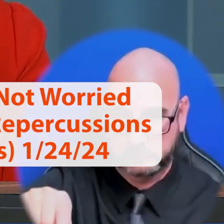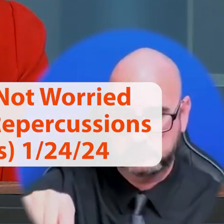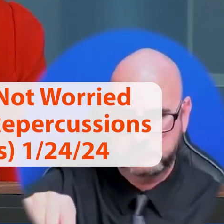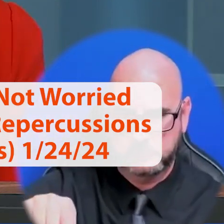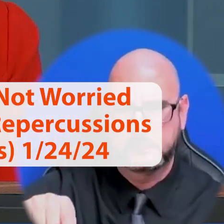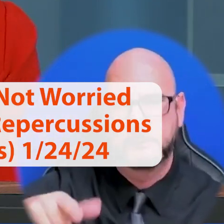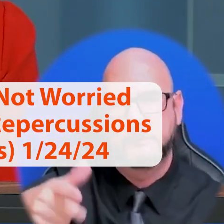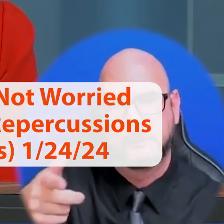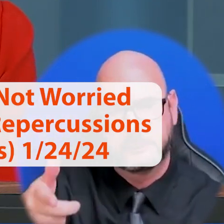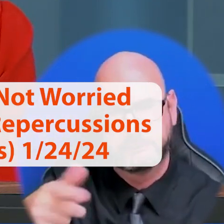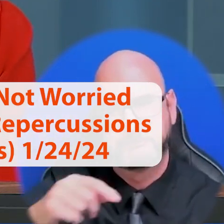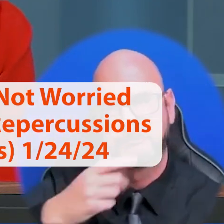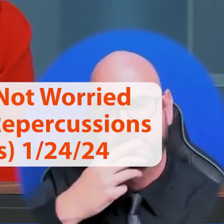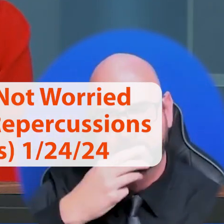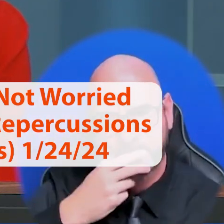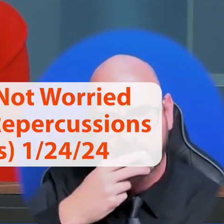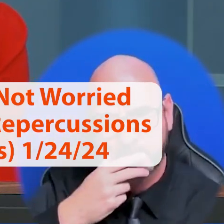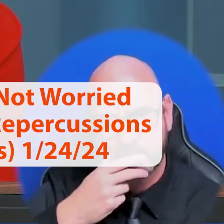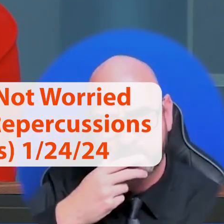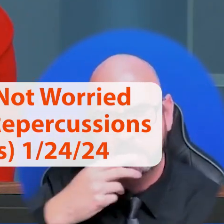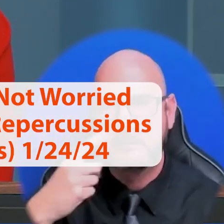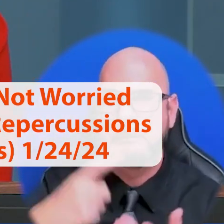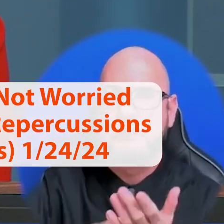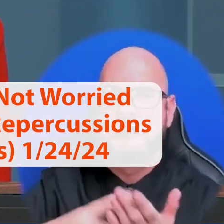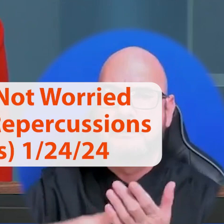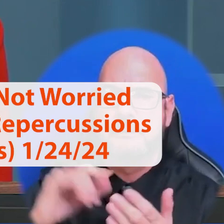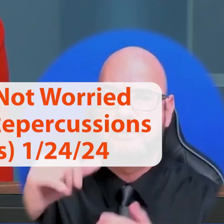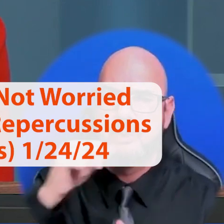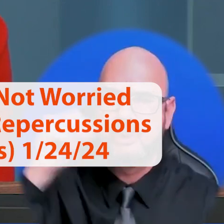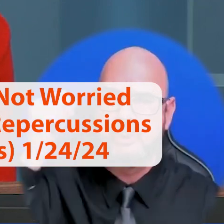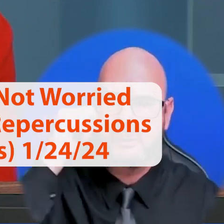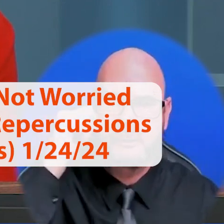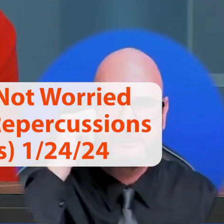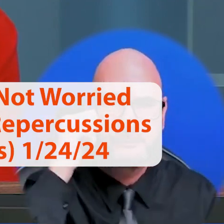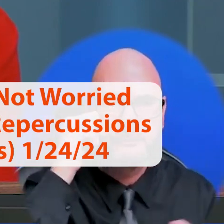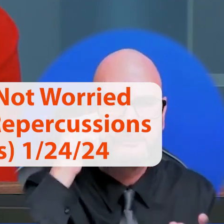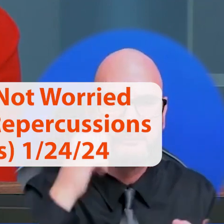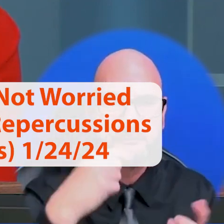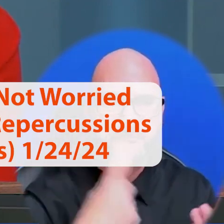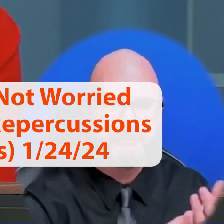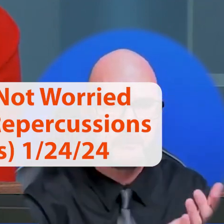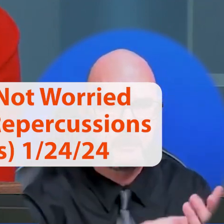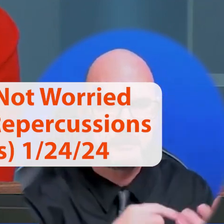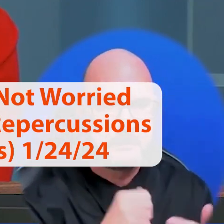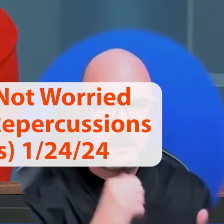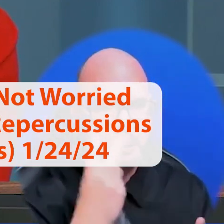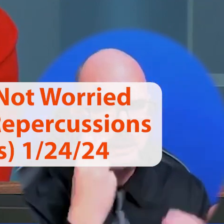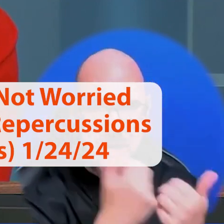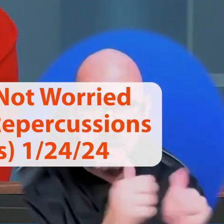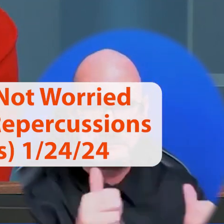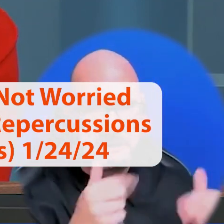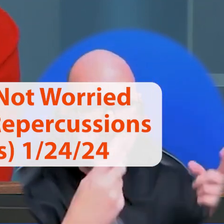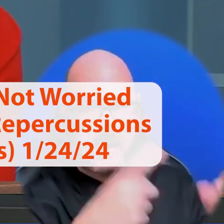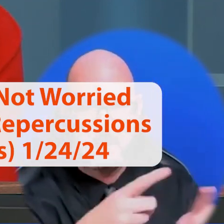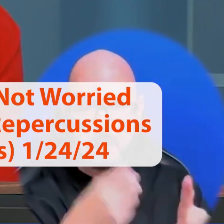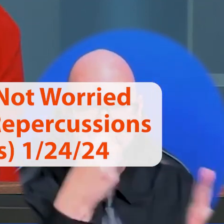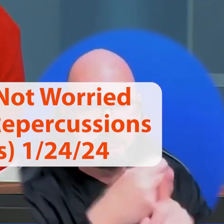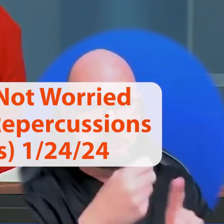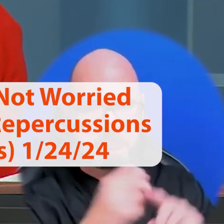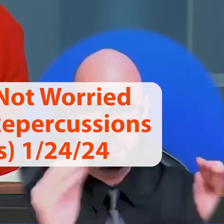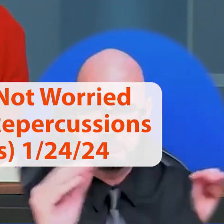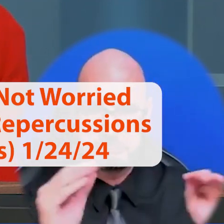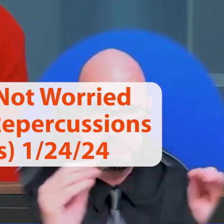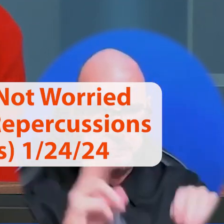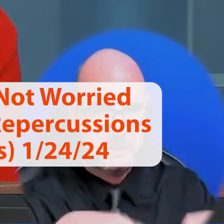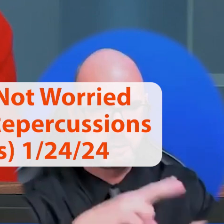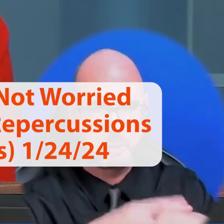yesterday as well. Look, these are things that we're obviously going to continue to monitor. We have not seen any impacts.